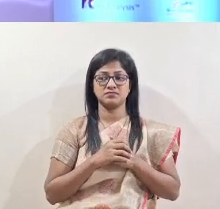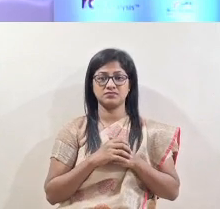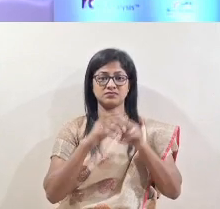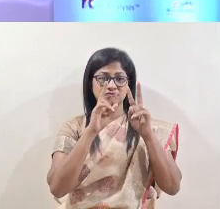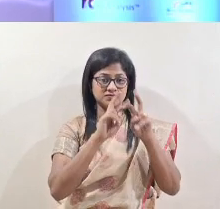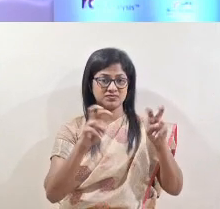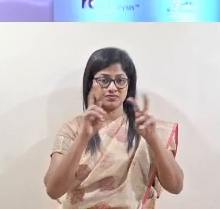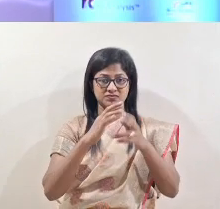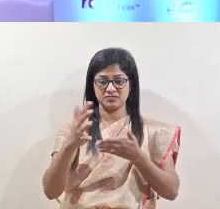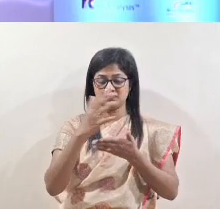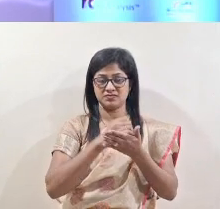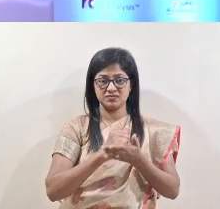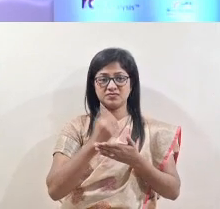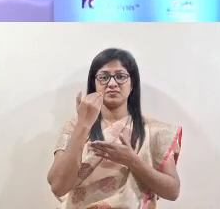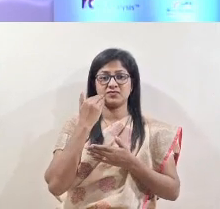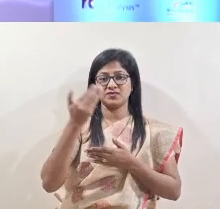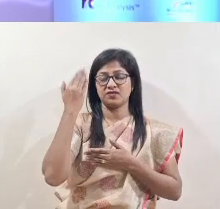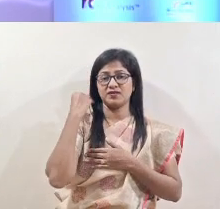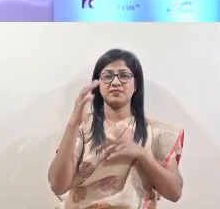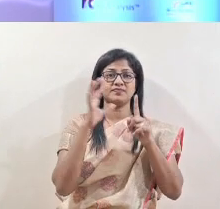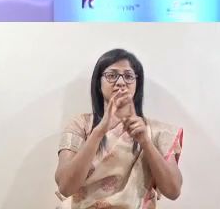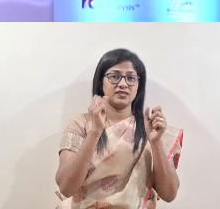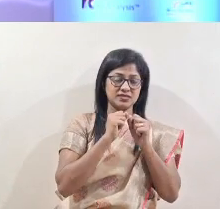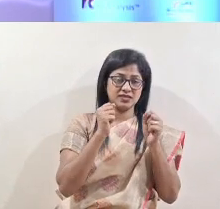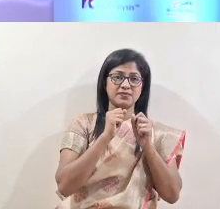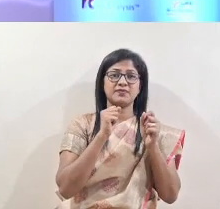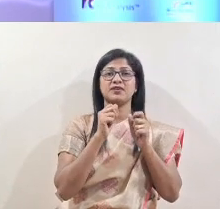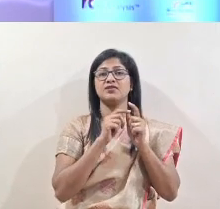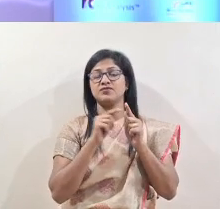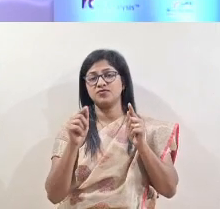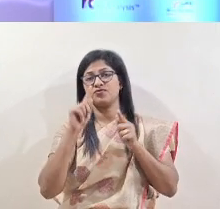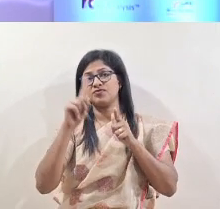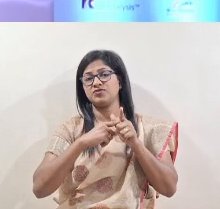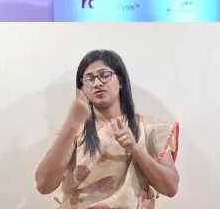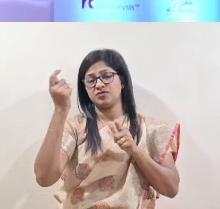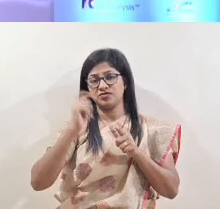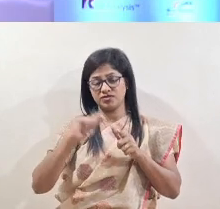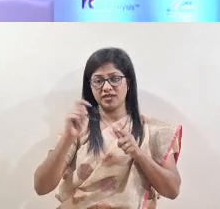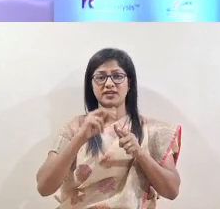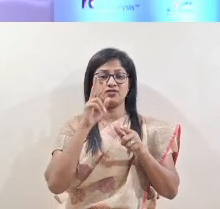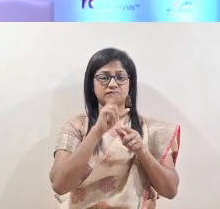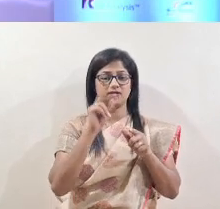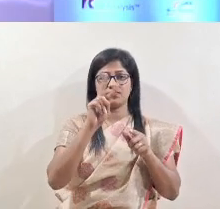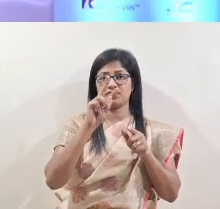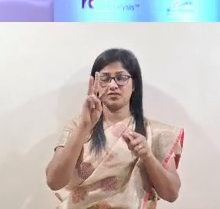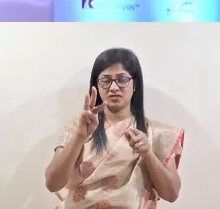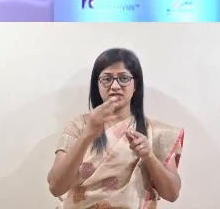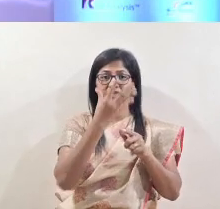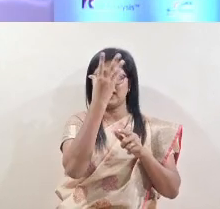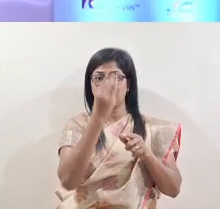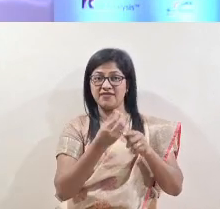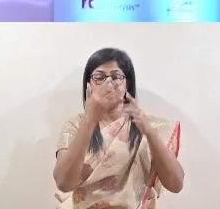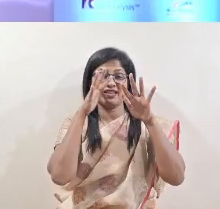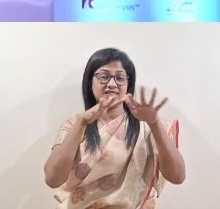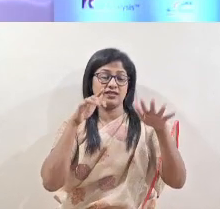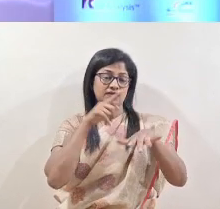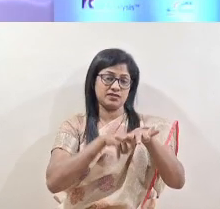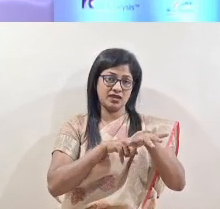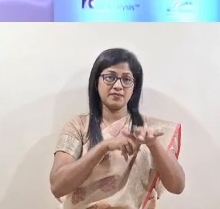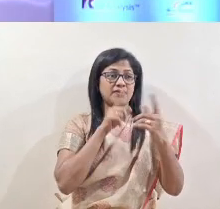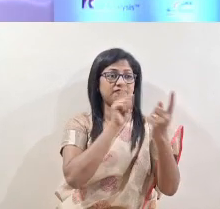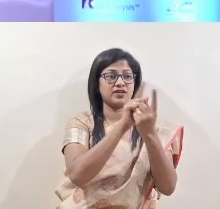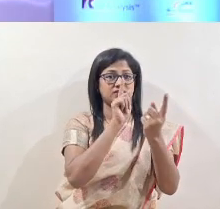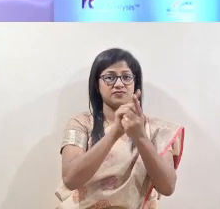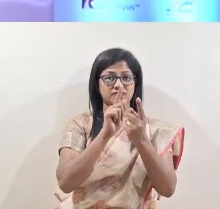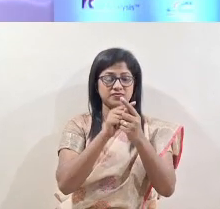in the month of December and January in the evening peak hour in the year 2023. Face-to-face survey was conducted